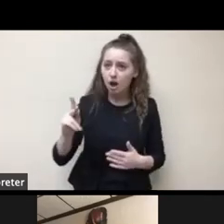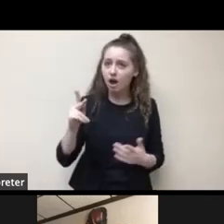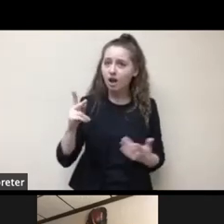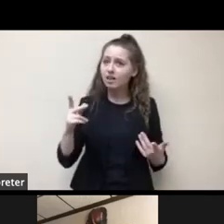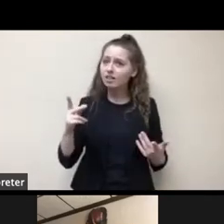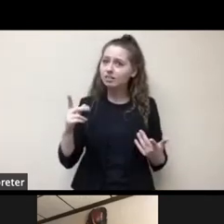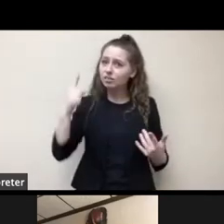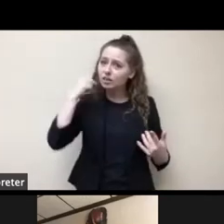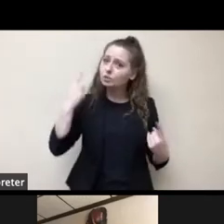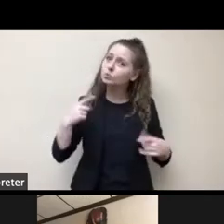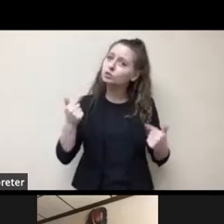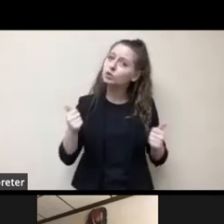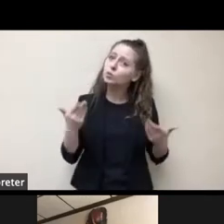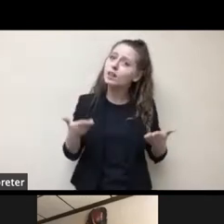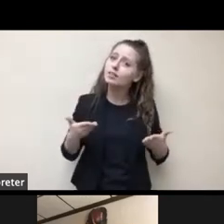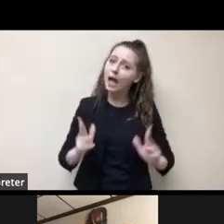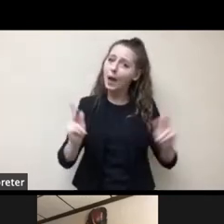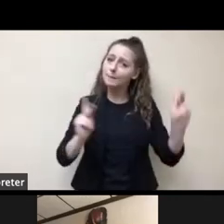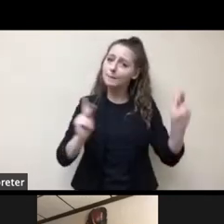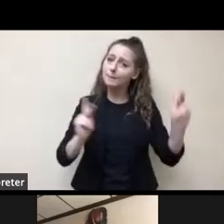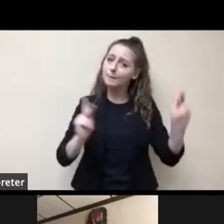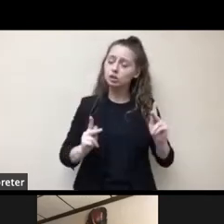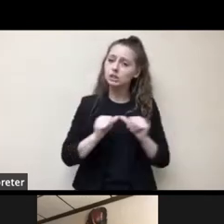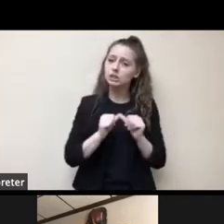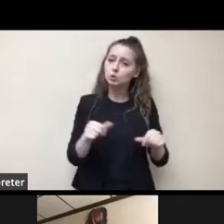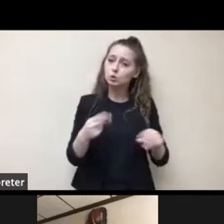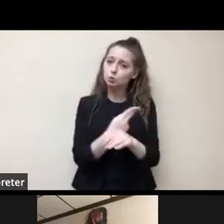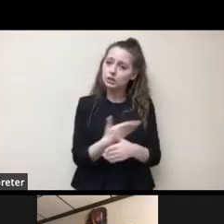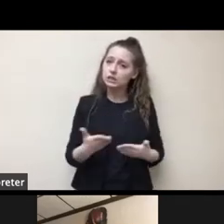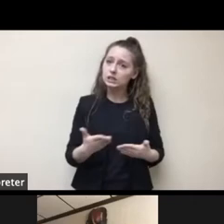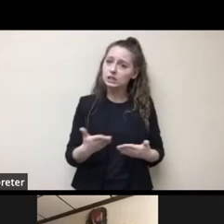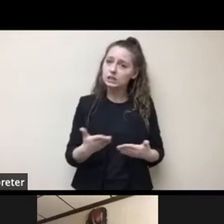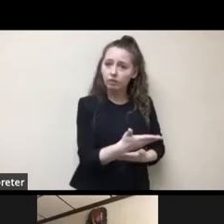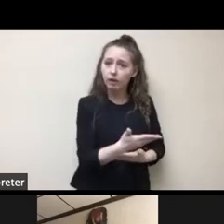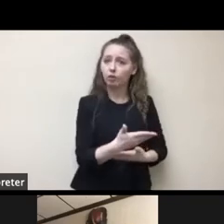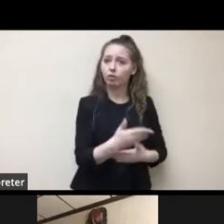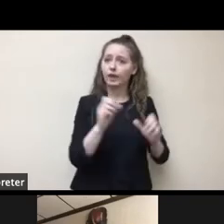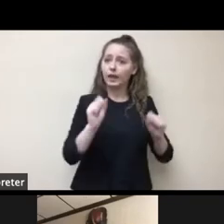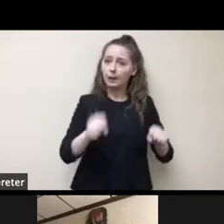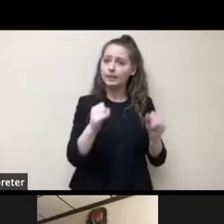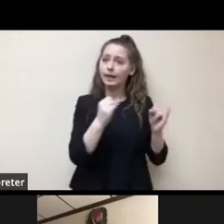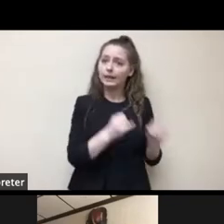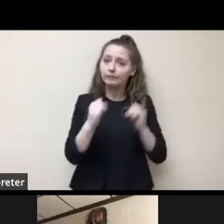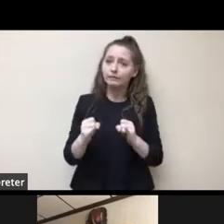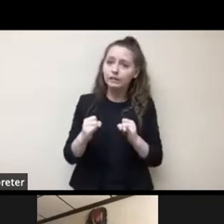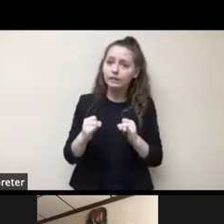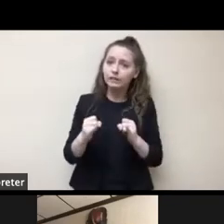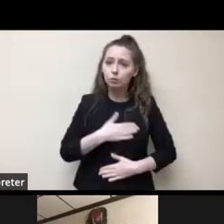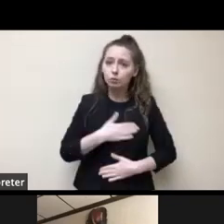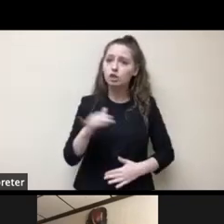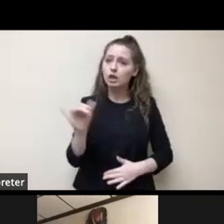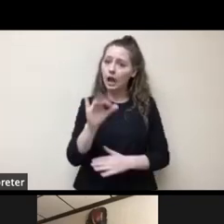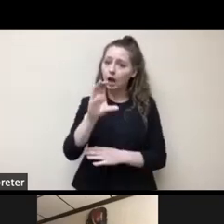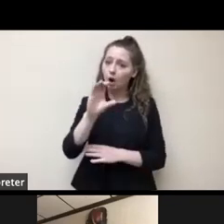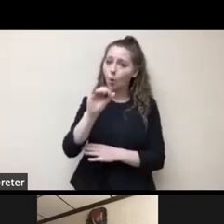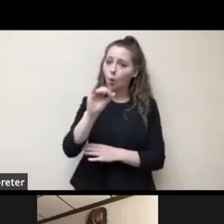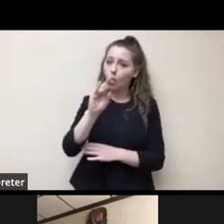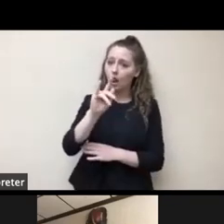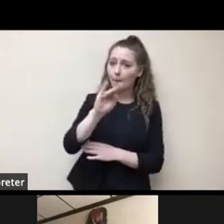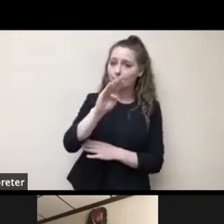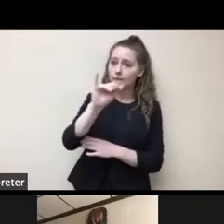allow people to continue to use the things that are there that can be that individual recreation. Like Columbia Park has a